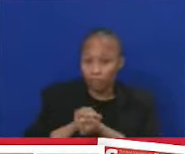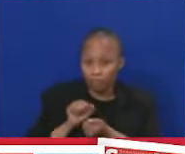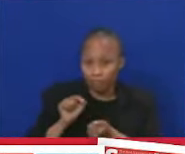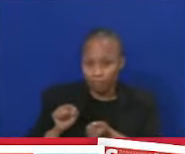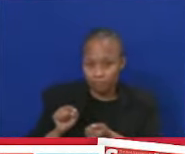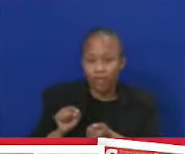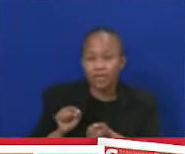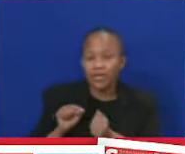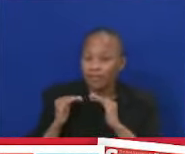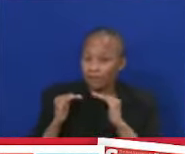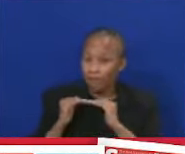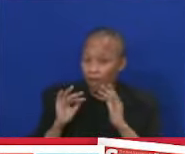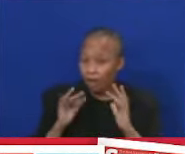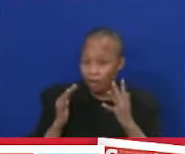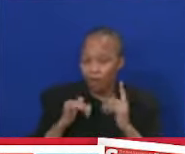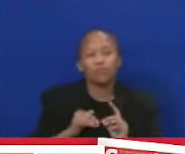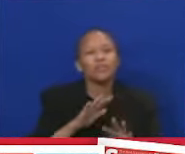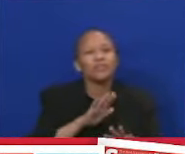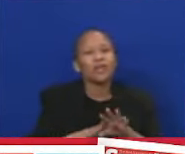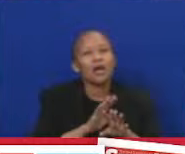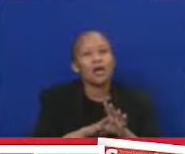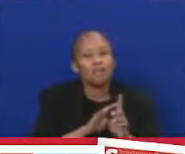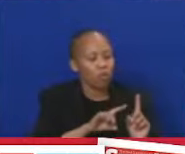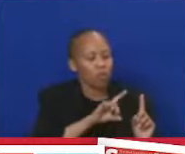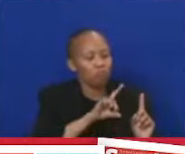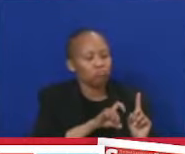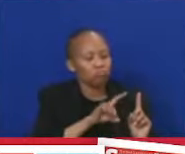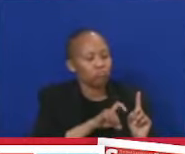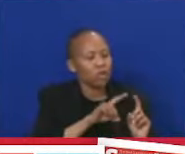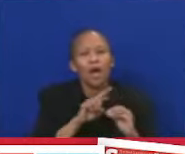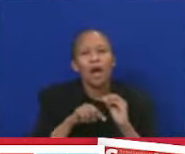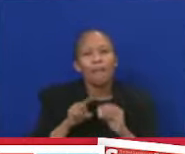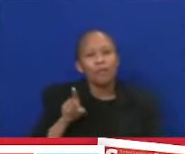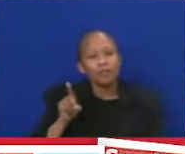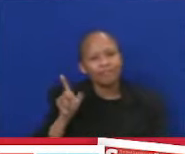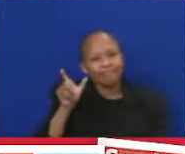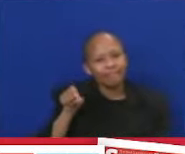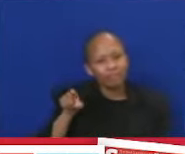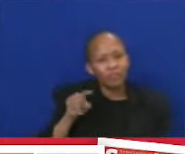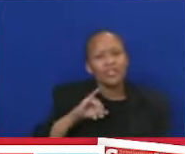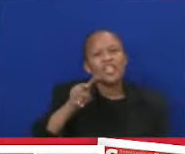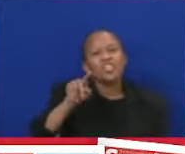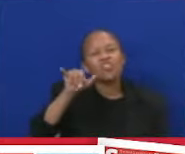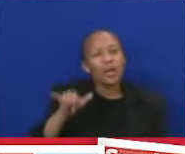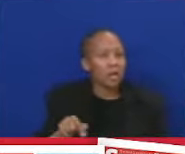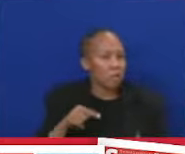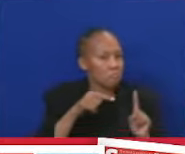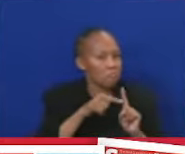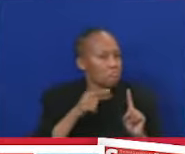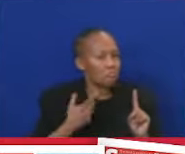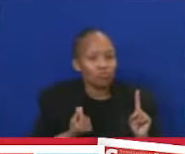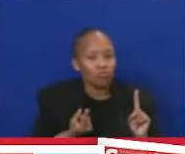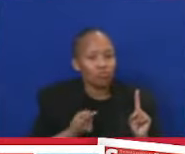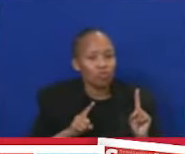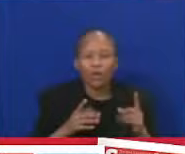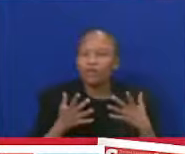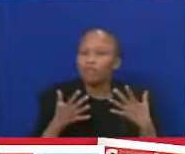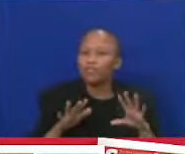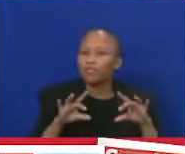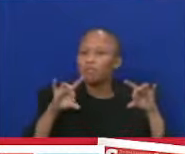questioned on Mr. Bushuha's possible whereabouts, he denied a role in the kidnapping of